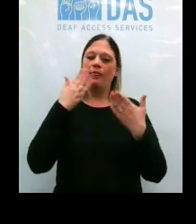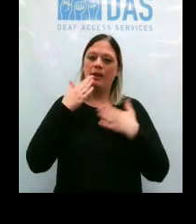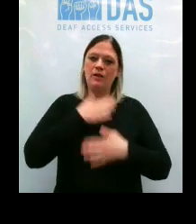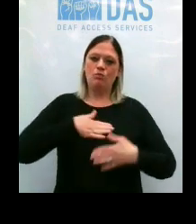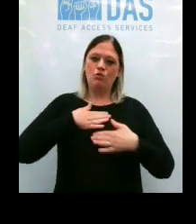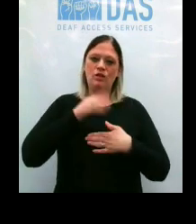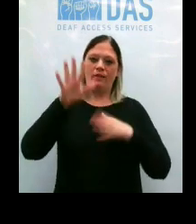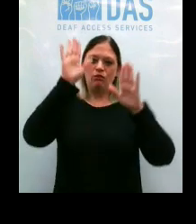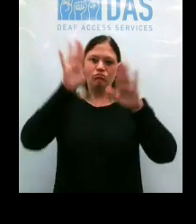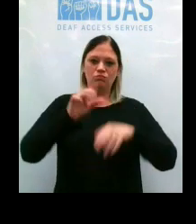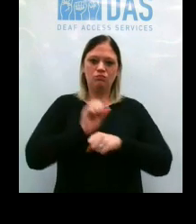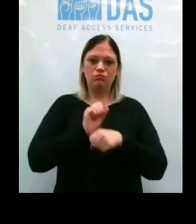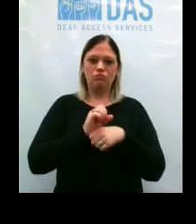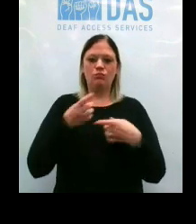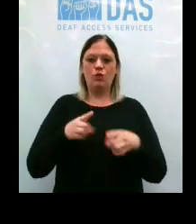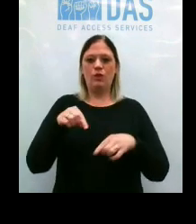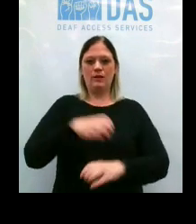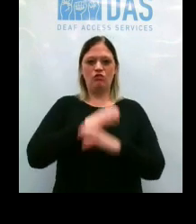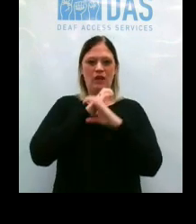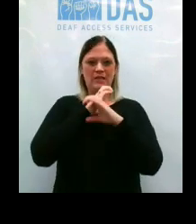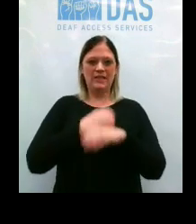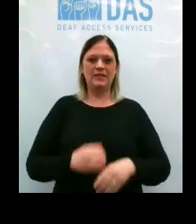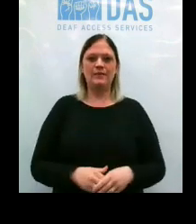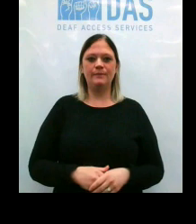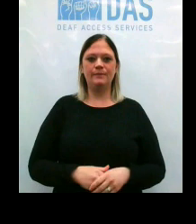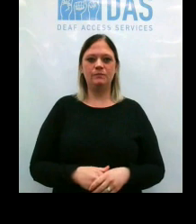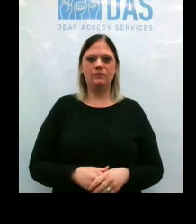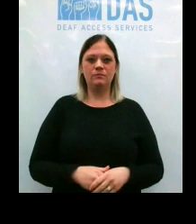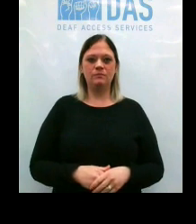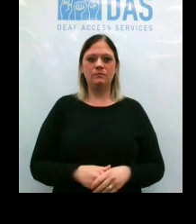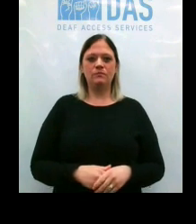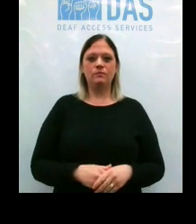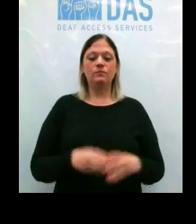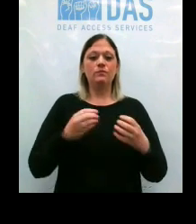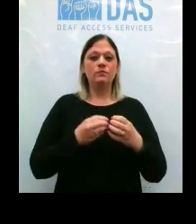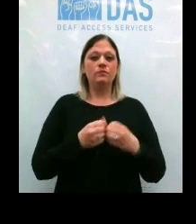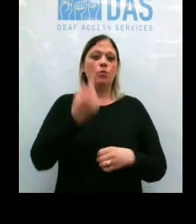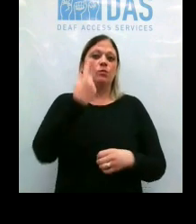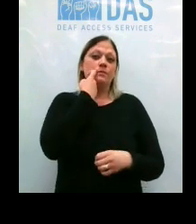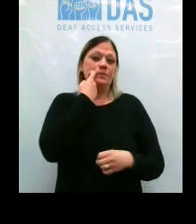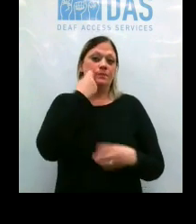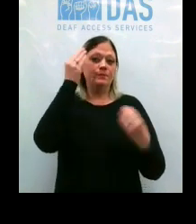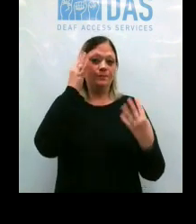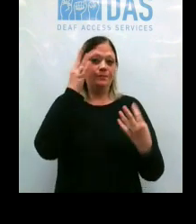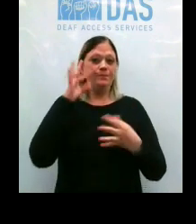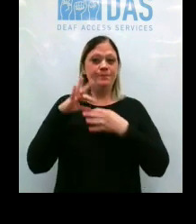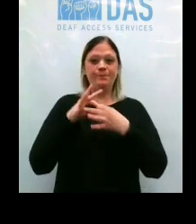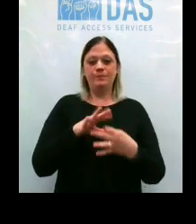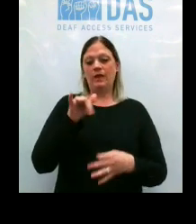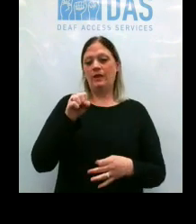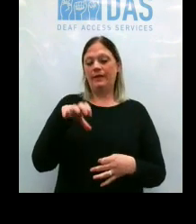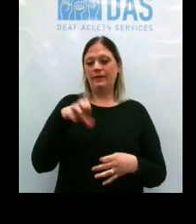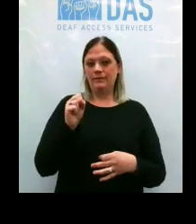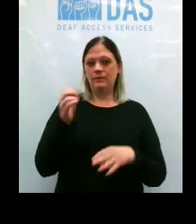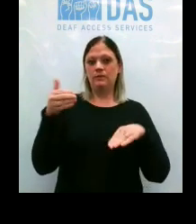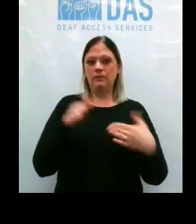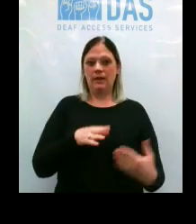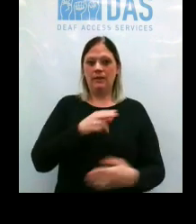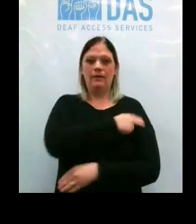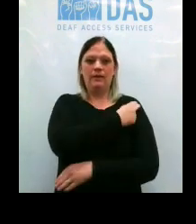appreciate their great work during this entire crisis. The latest information with regards to cases, deaths, and